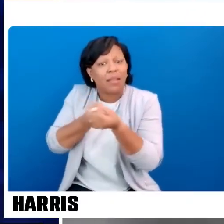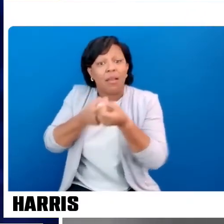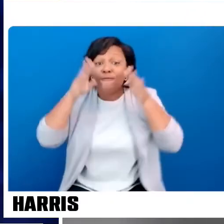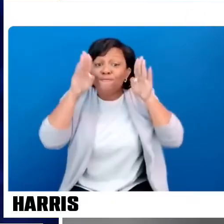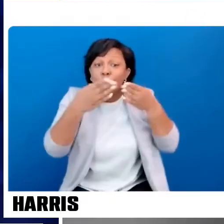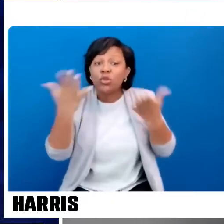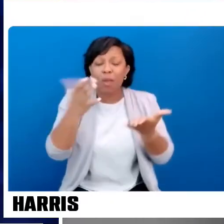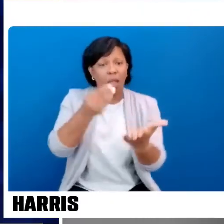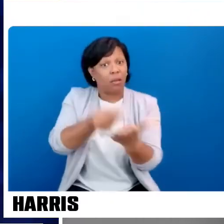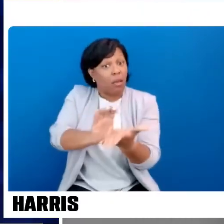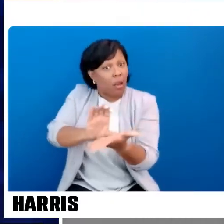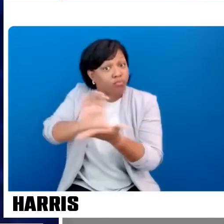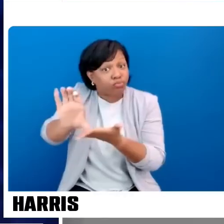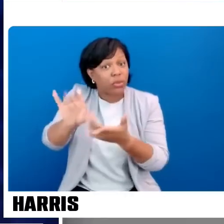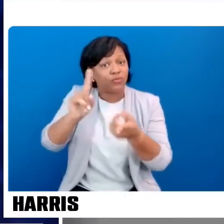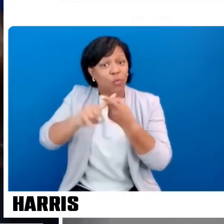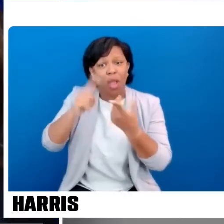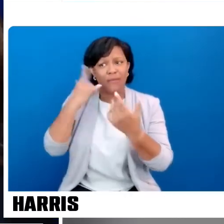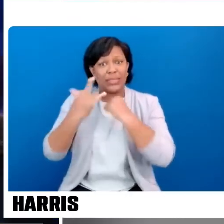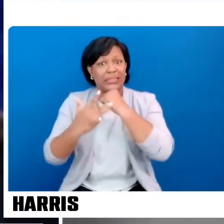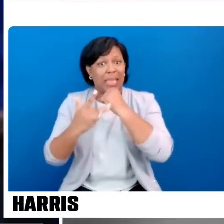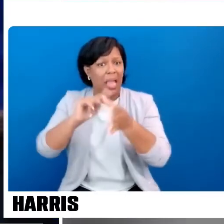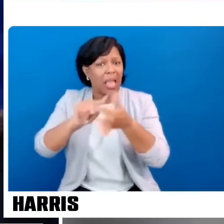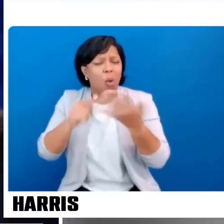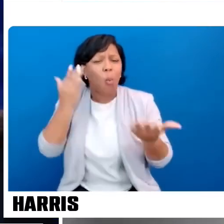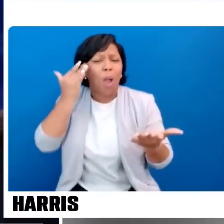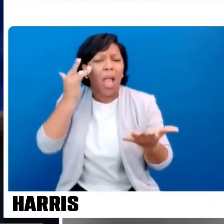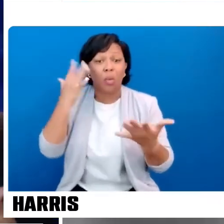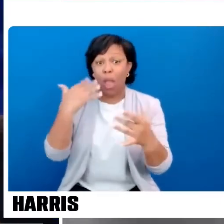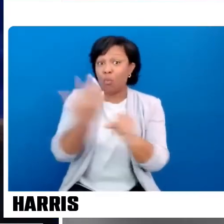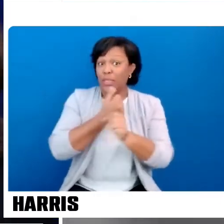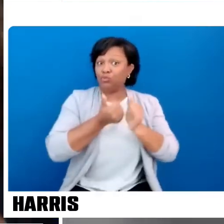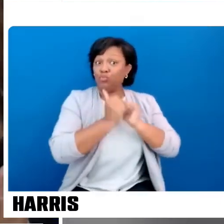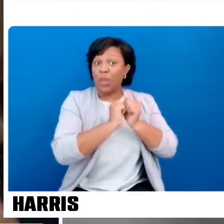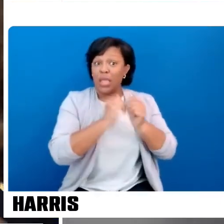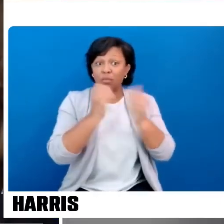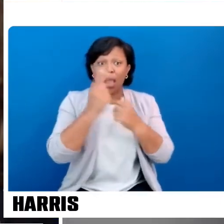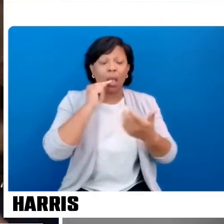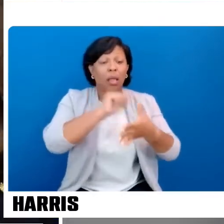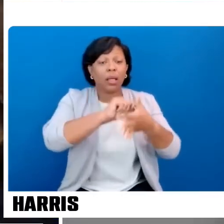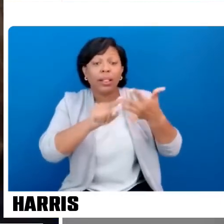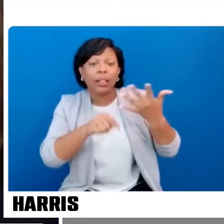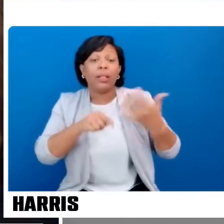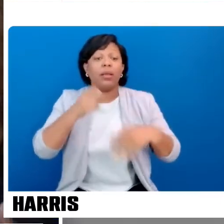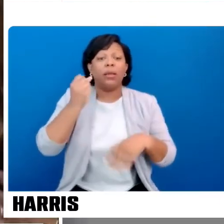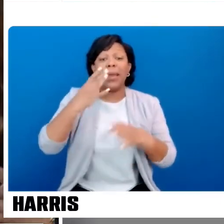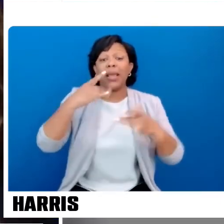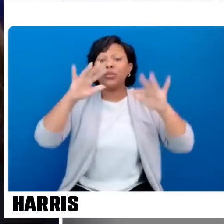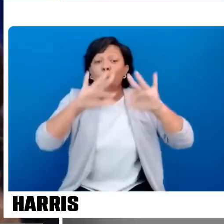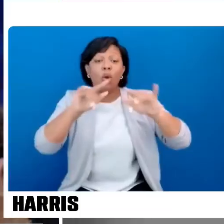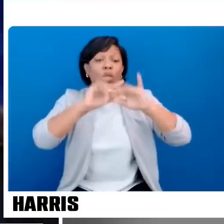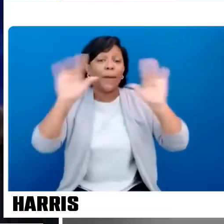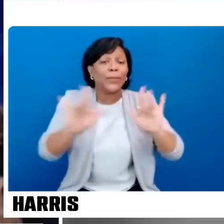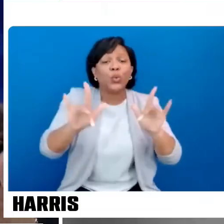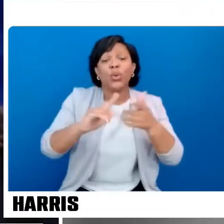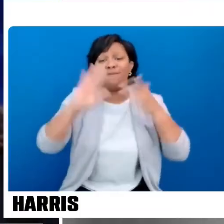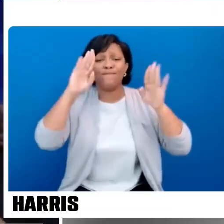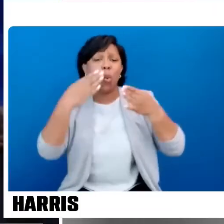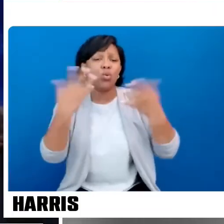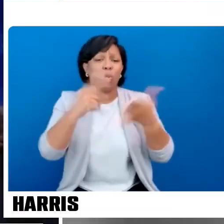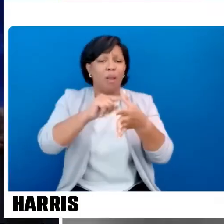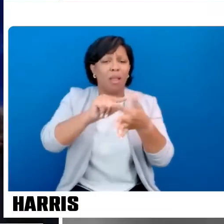so that we win the race on AI, on quantum computing, focusing on what we need to do to support